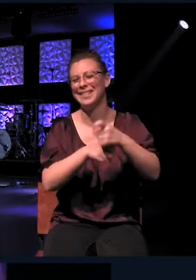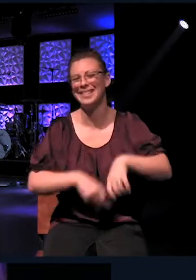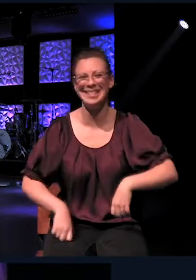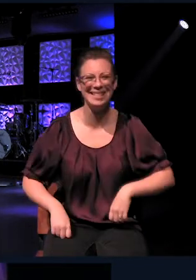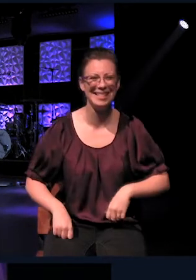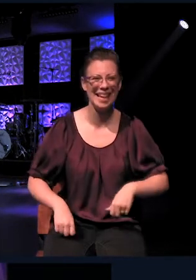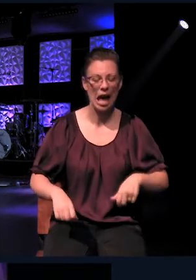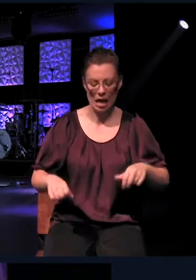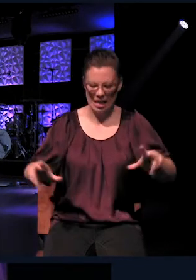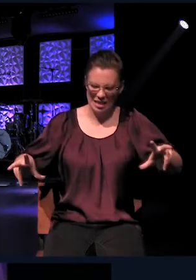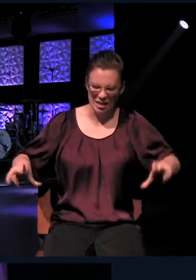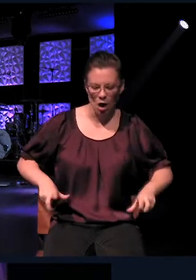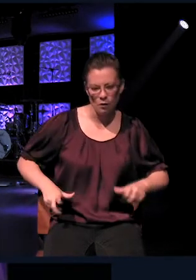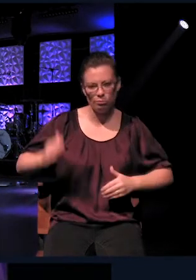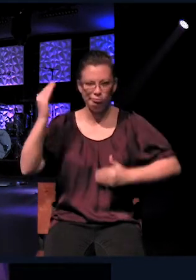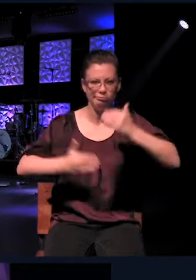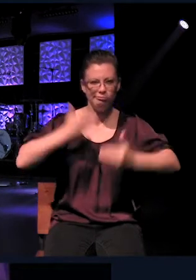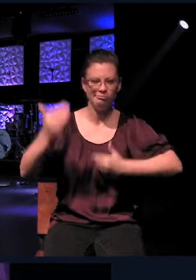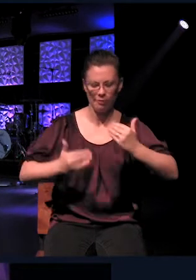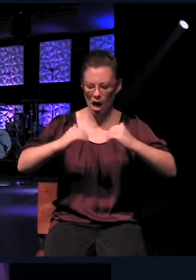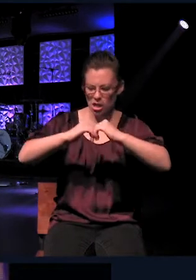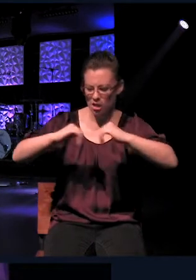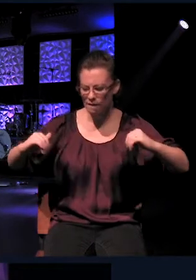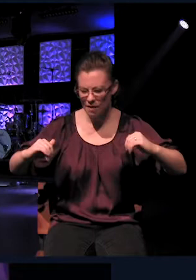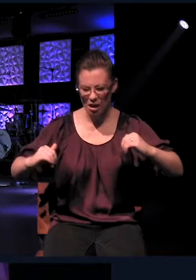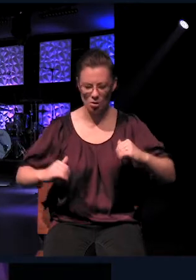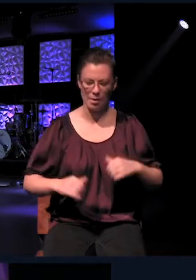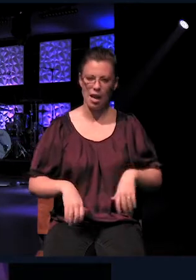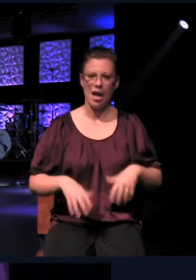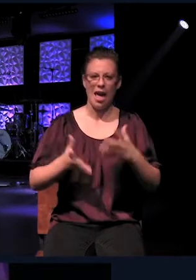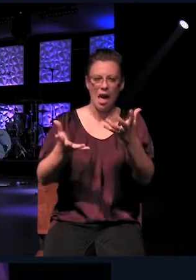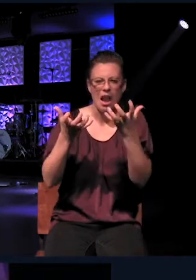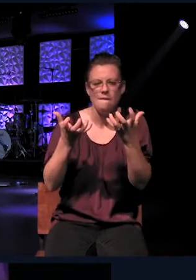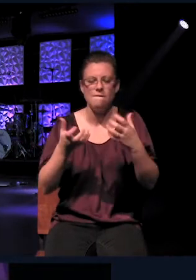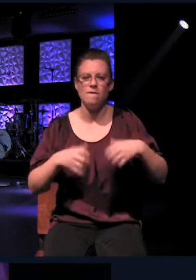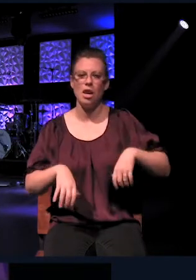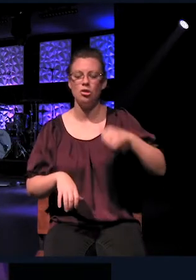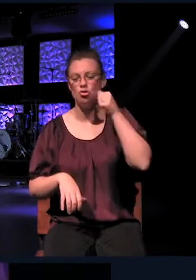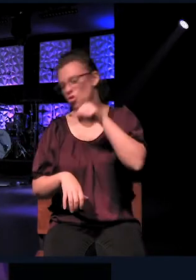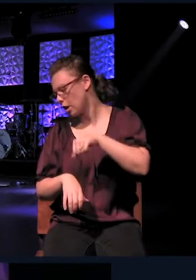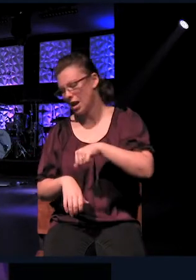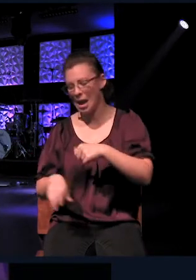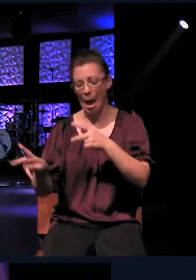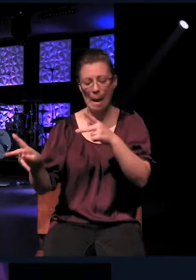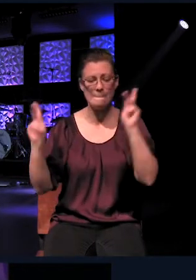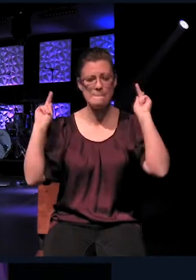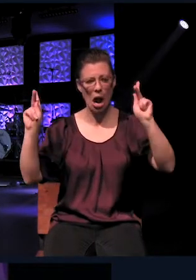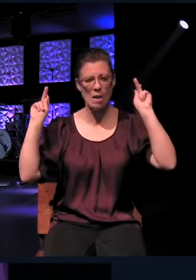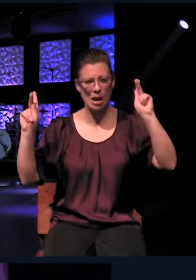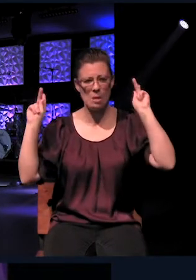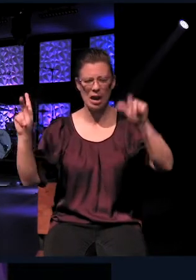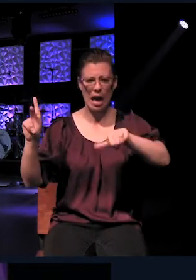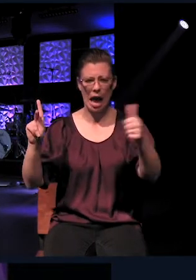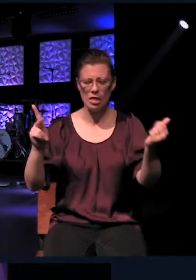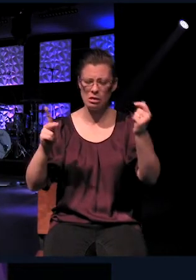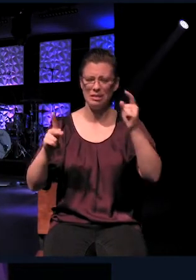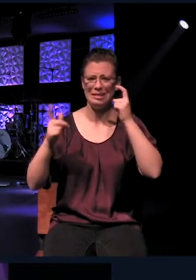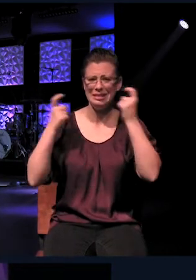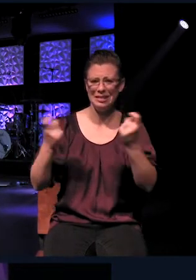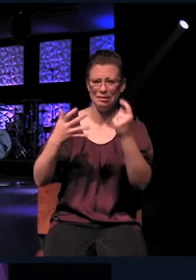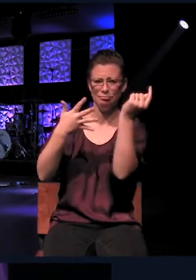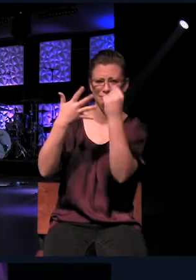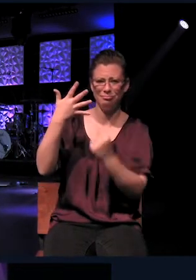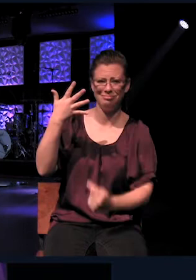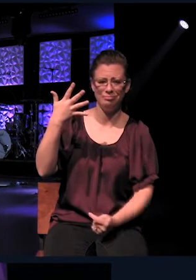Selfish ambition, dissension, division, envy, drunkenness, wild parties, and other sins like these. Let me tell you again,